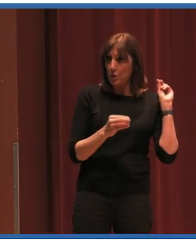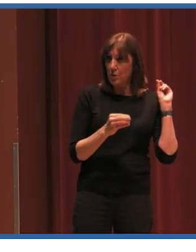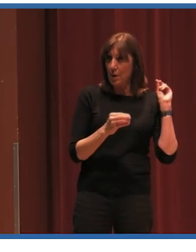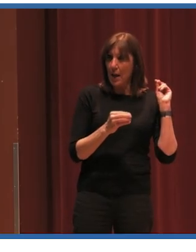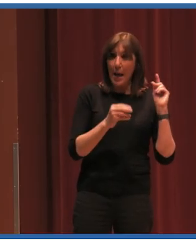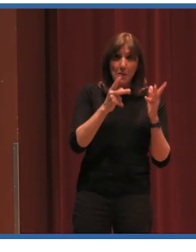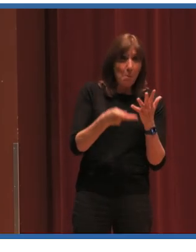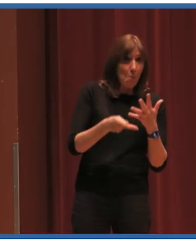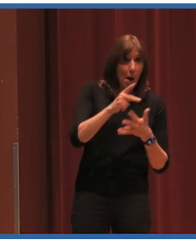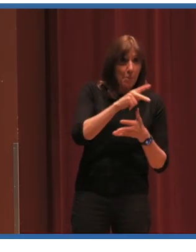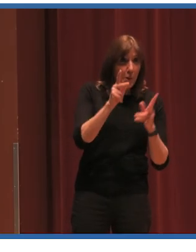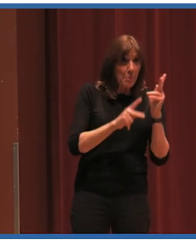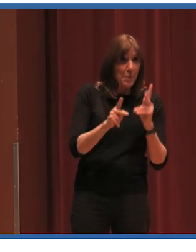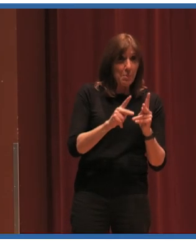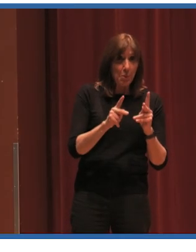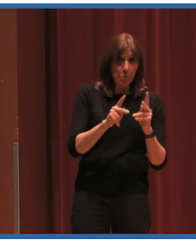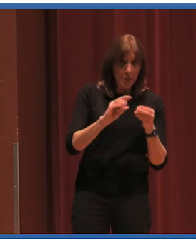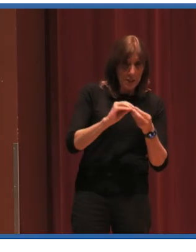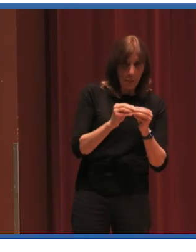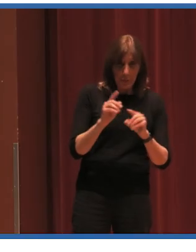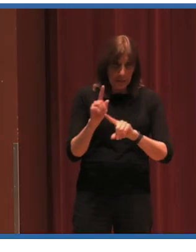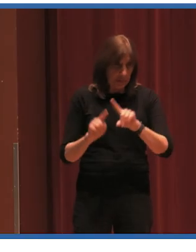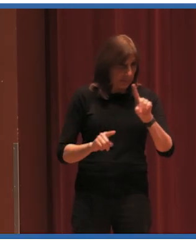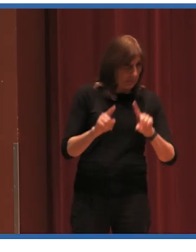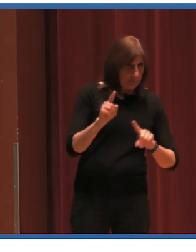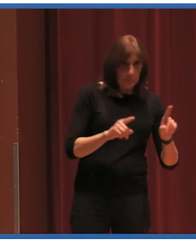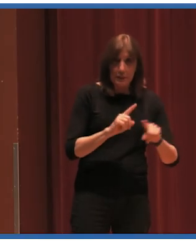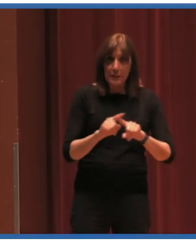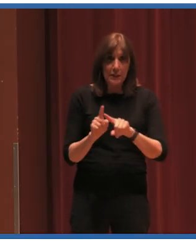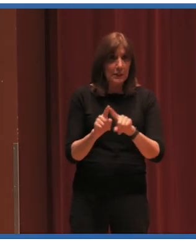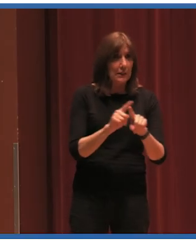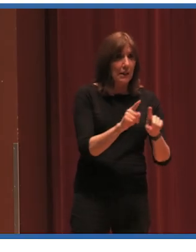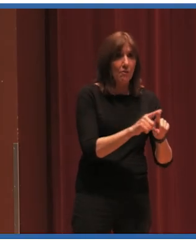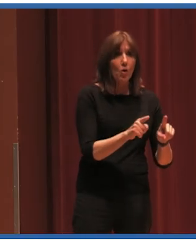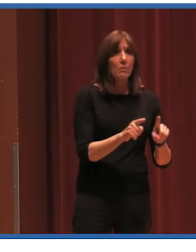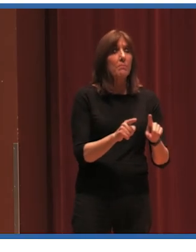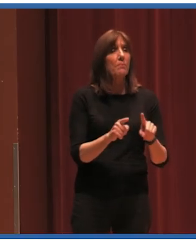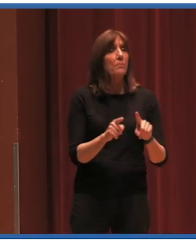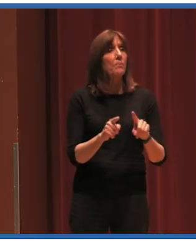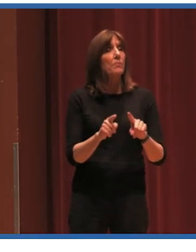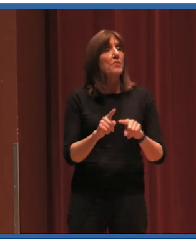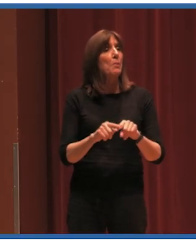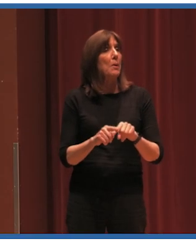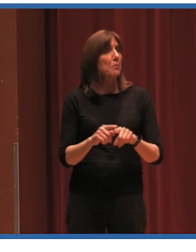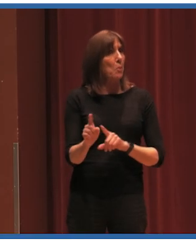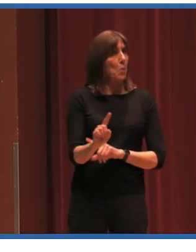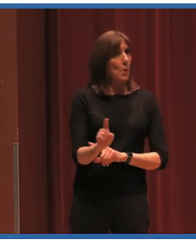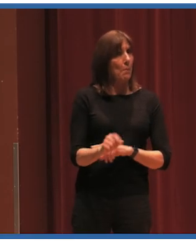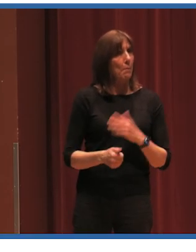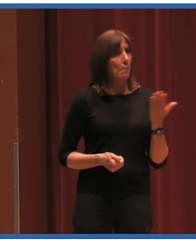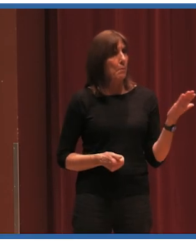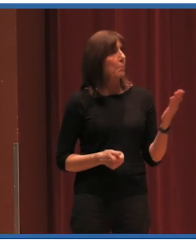population, rates differ by things like race.